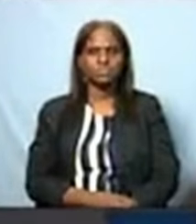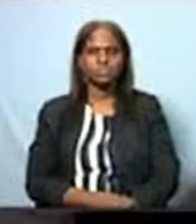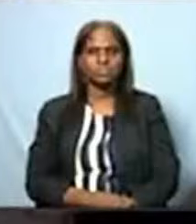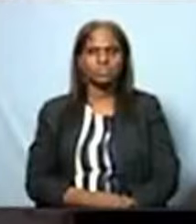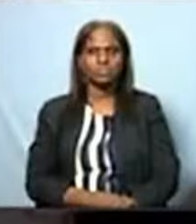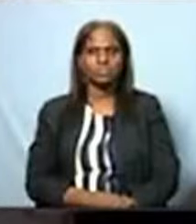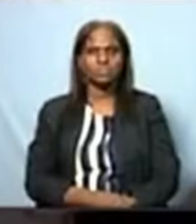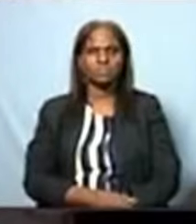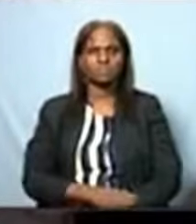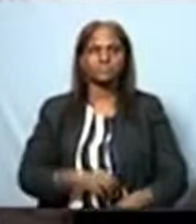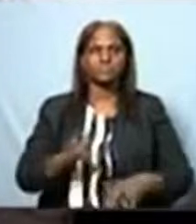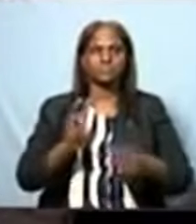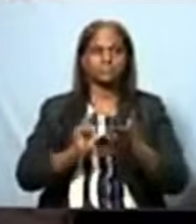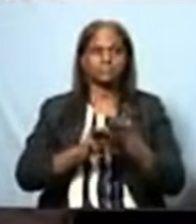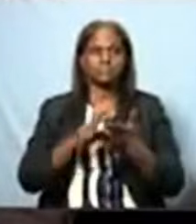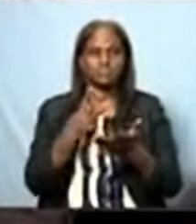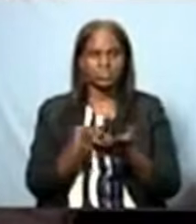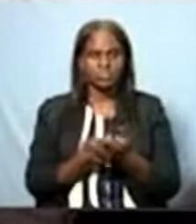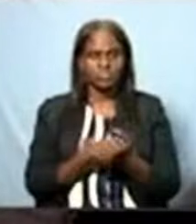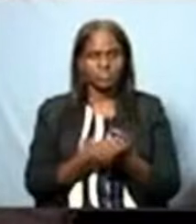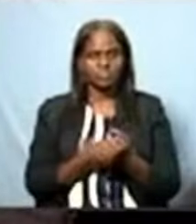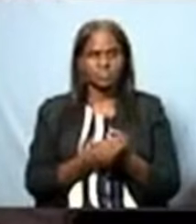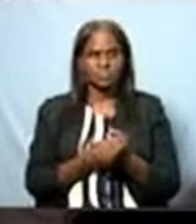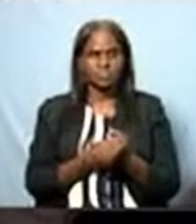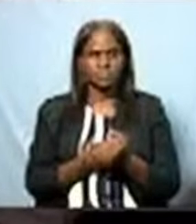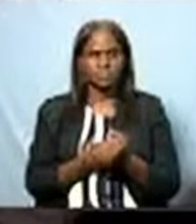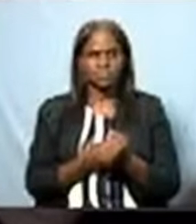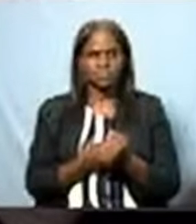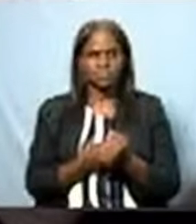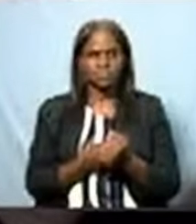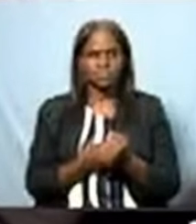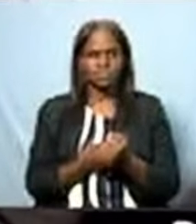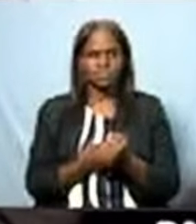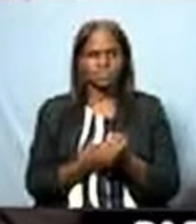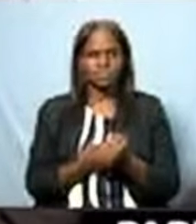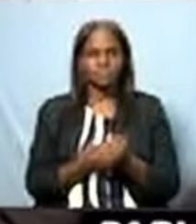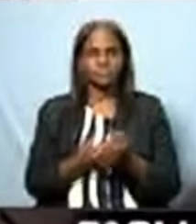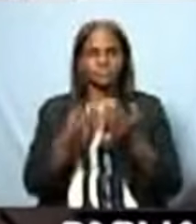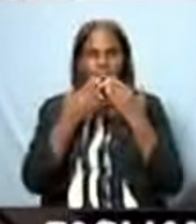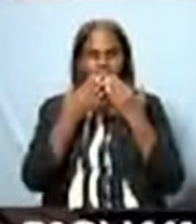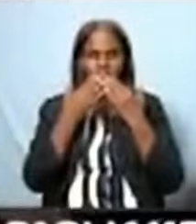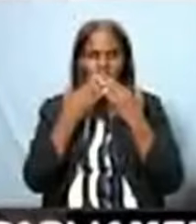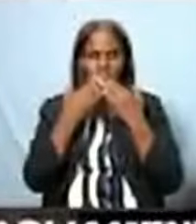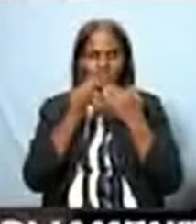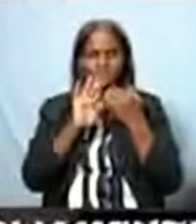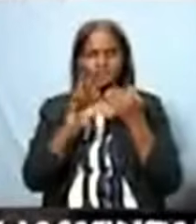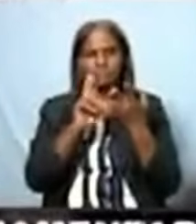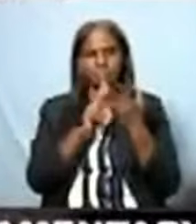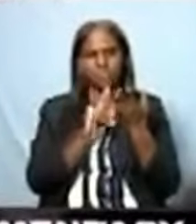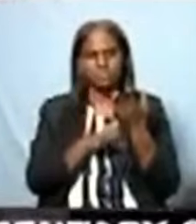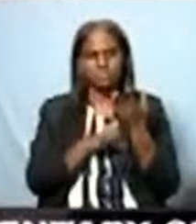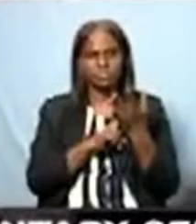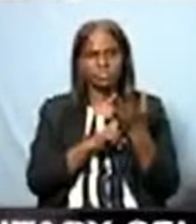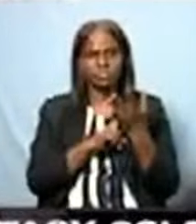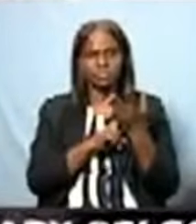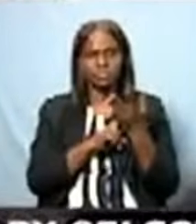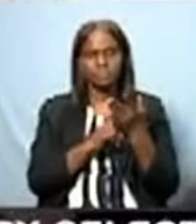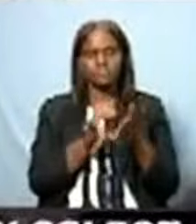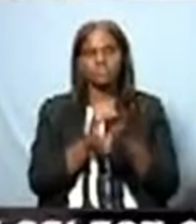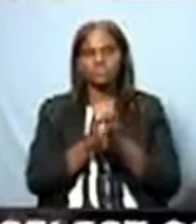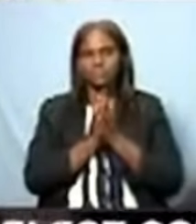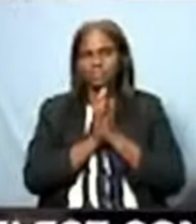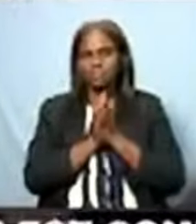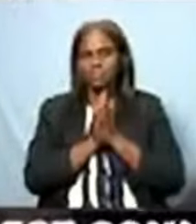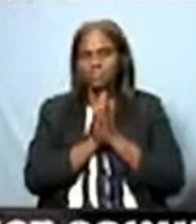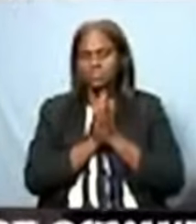Chair, the witness that is on the floor of the House, we really appreciate his submissions, but we are kindly asking